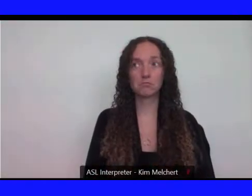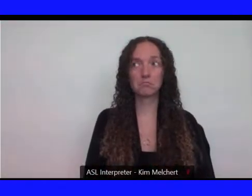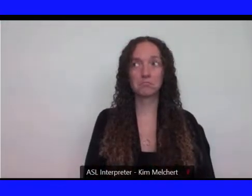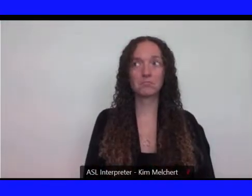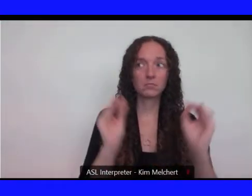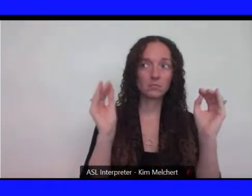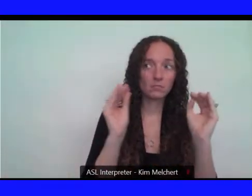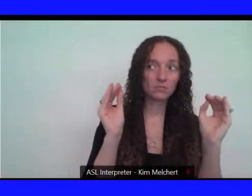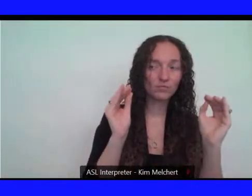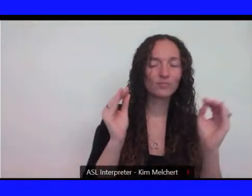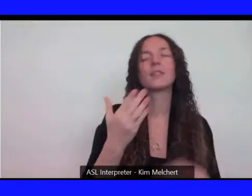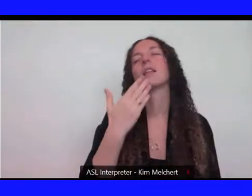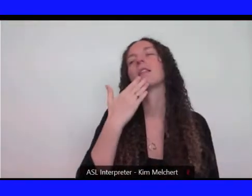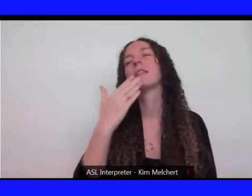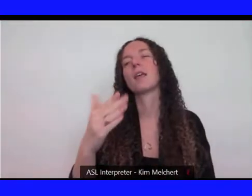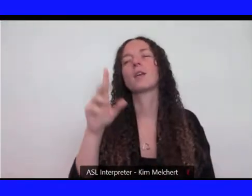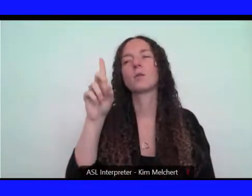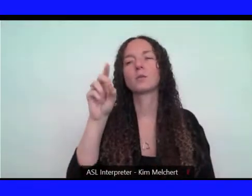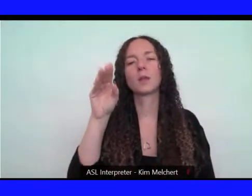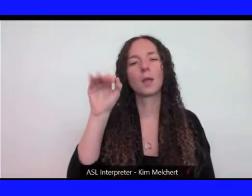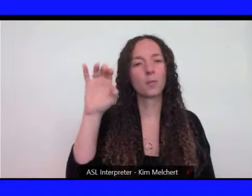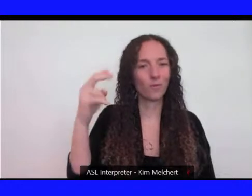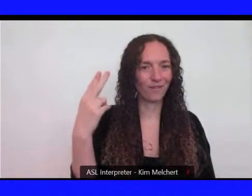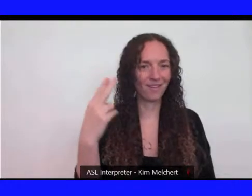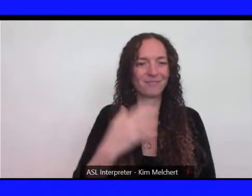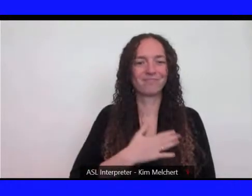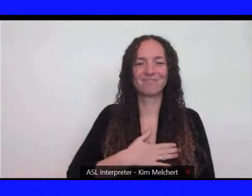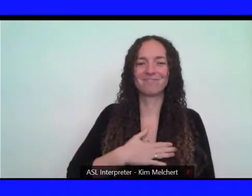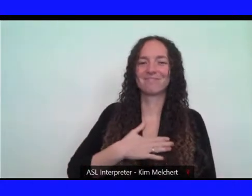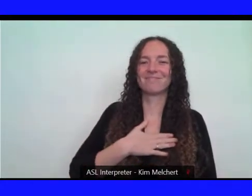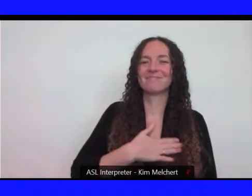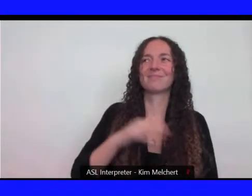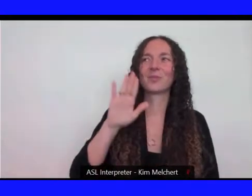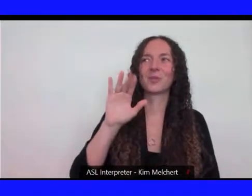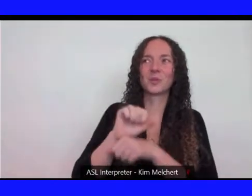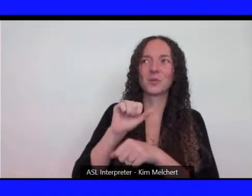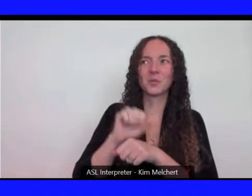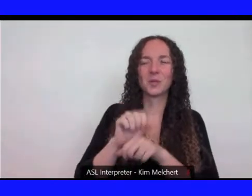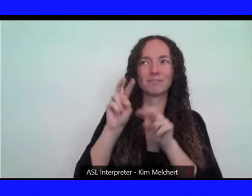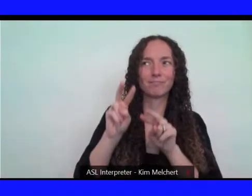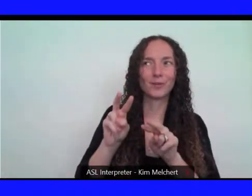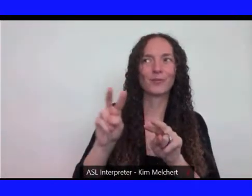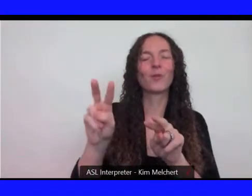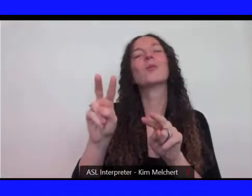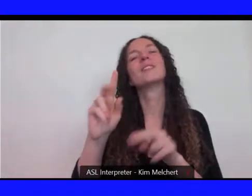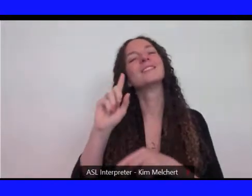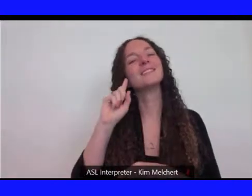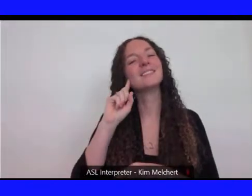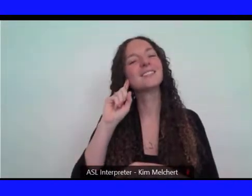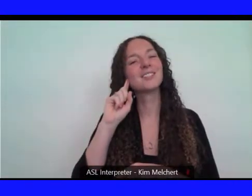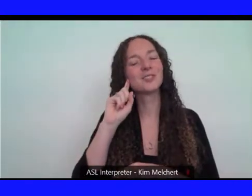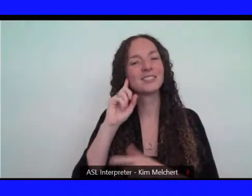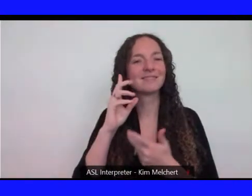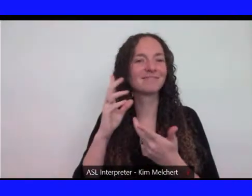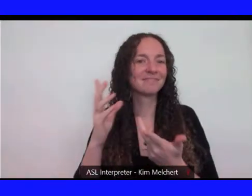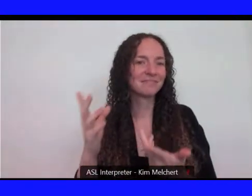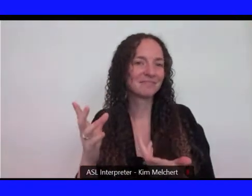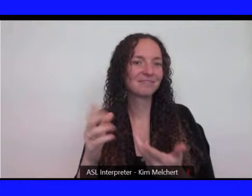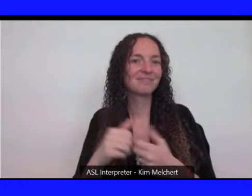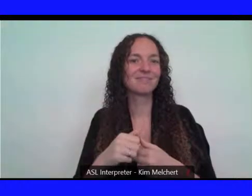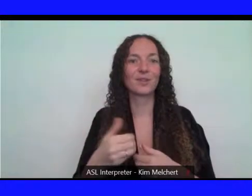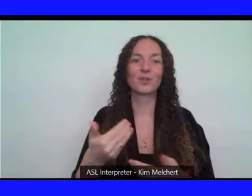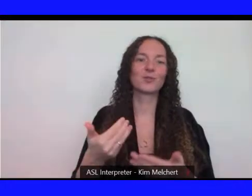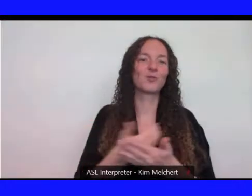how the health and hospital is almost at the forefront of combating this and the great job that we